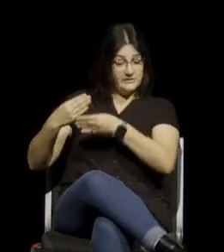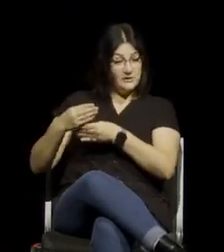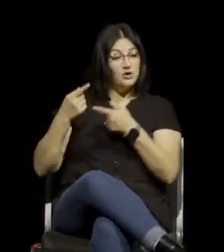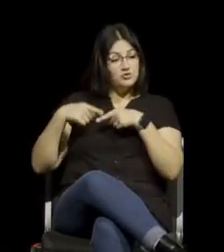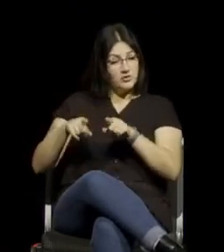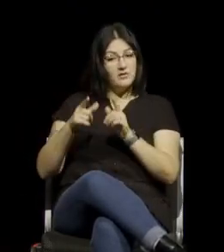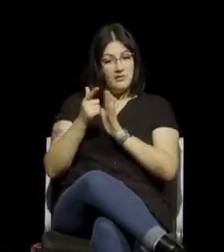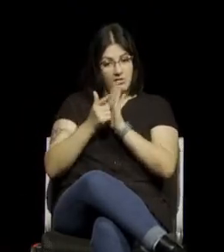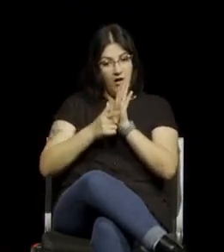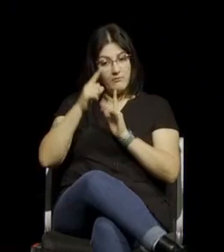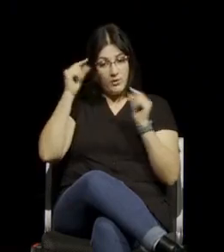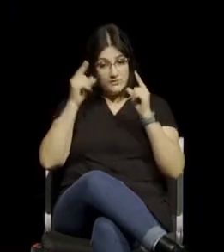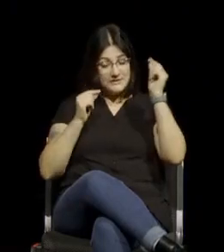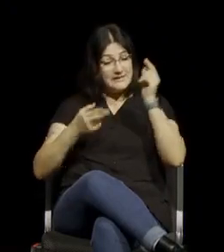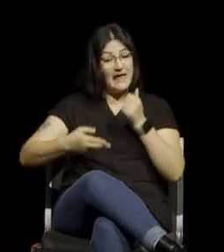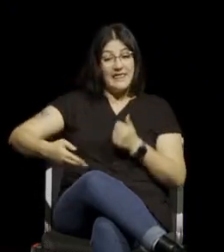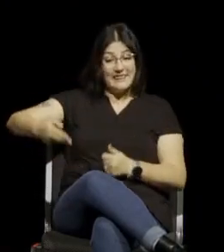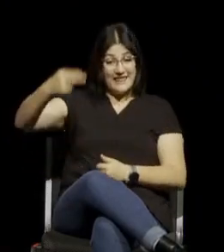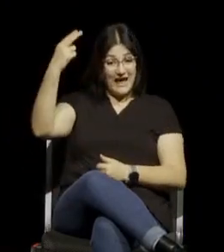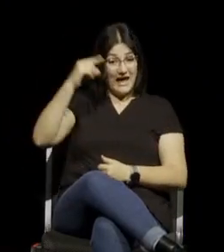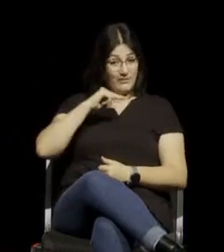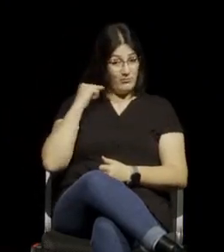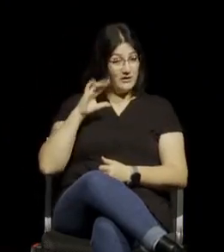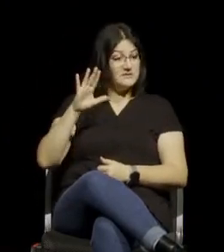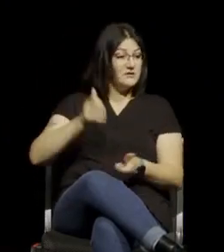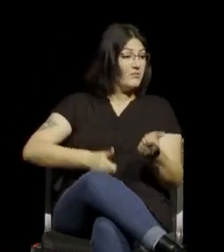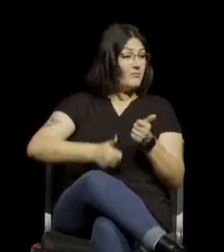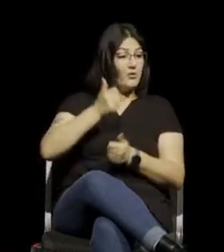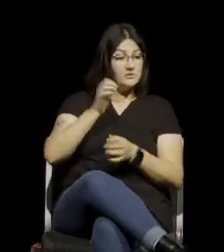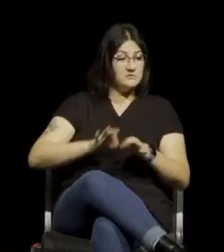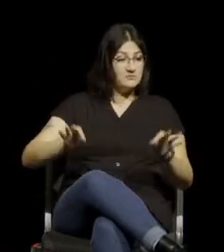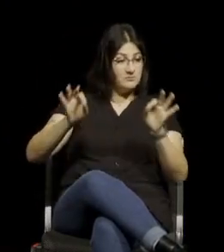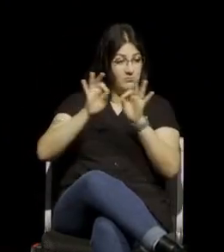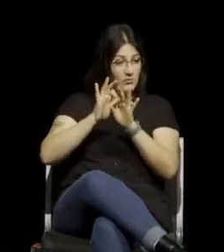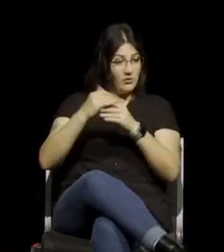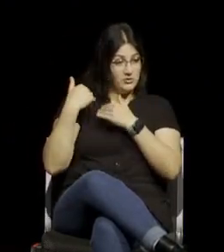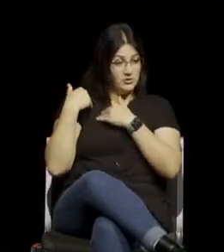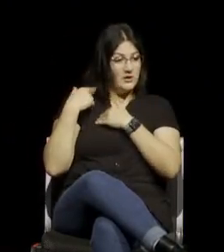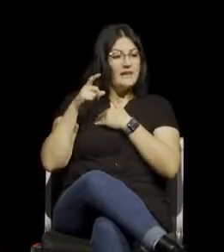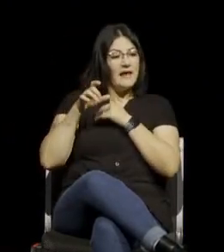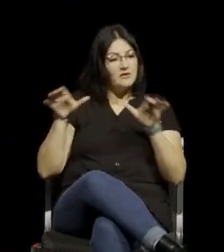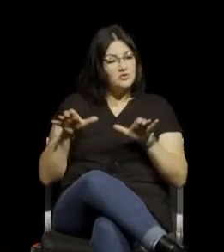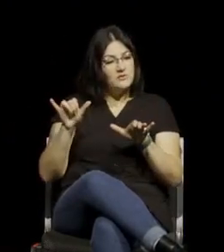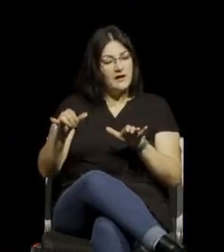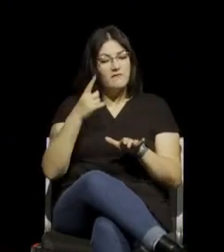Moses, the high priest, their most important duty was to conduct the service on the Day of Atonement,